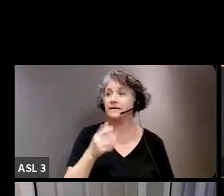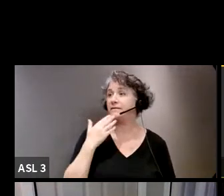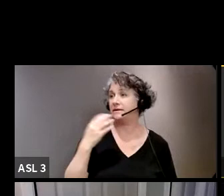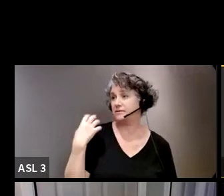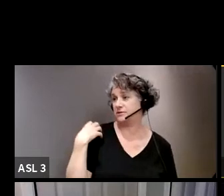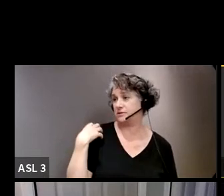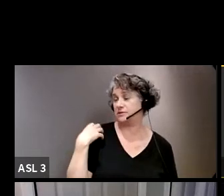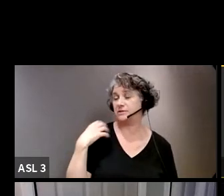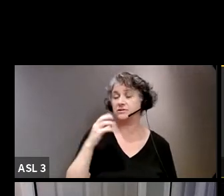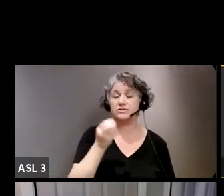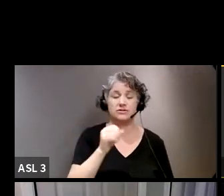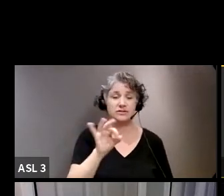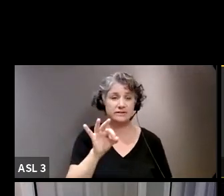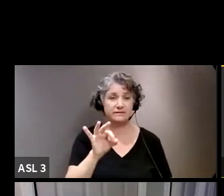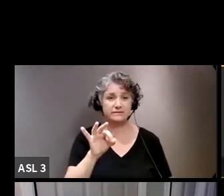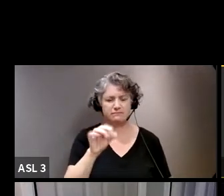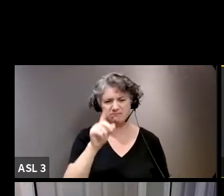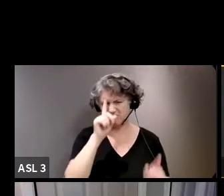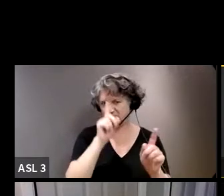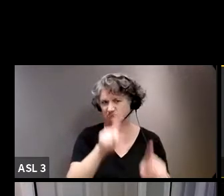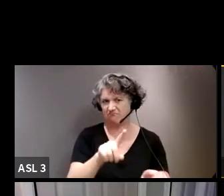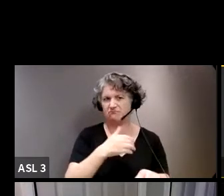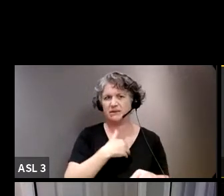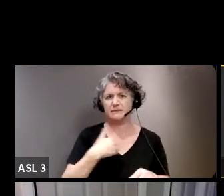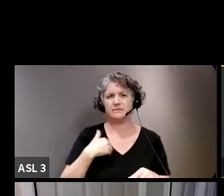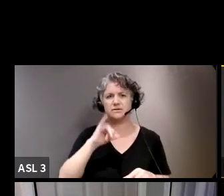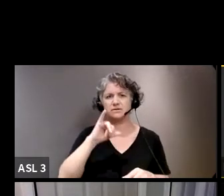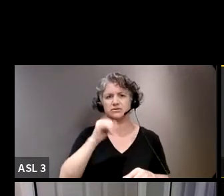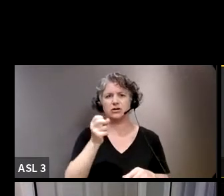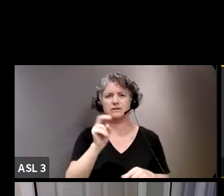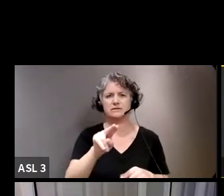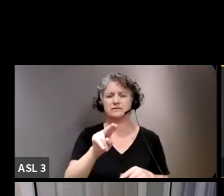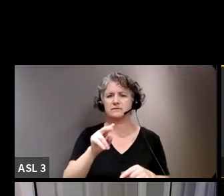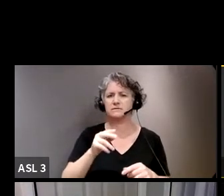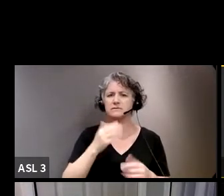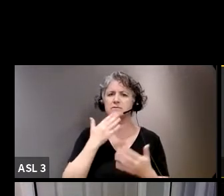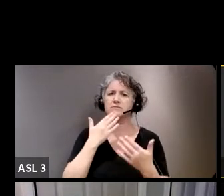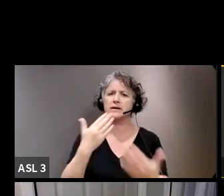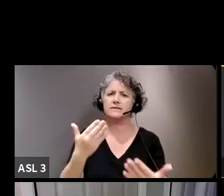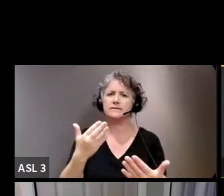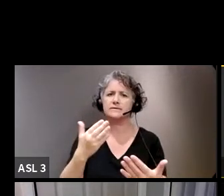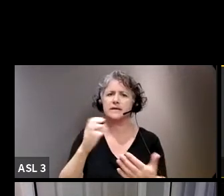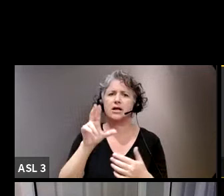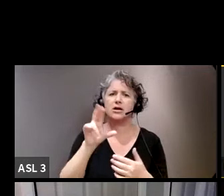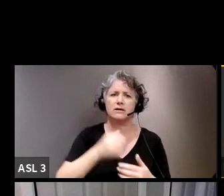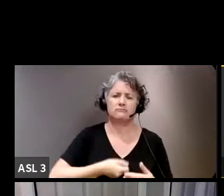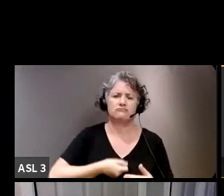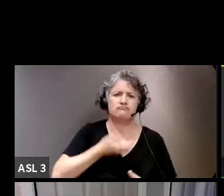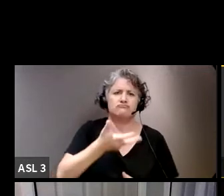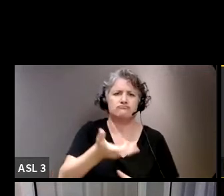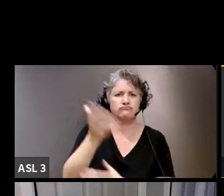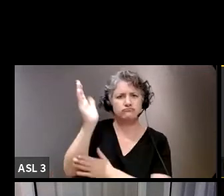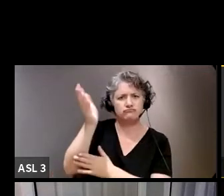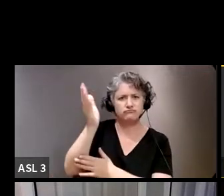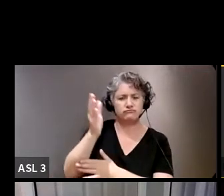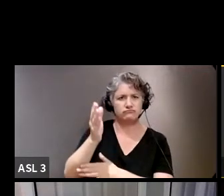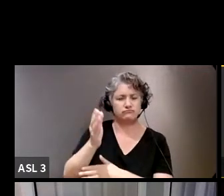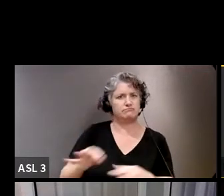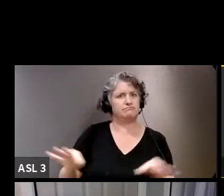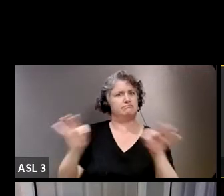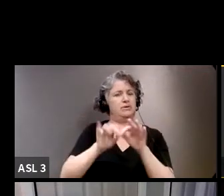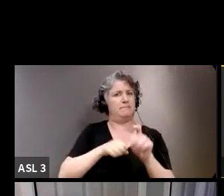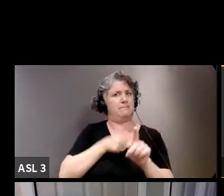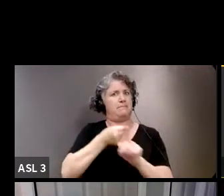join member johnson in expressing gratitude to aaron for her delegation today probably the most important and